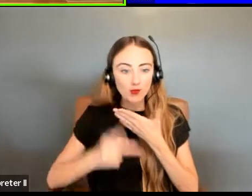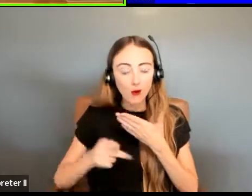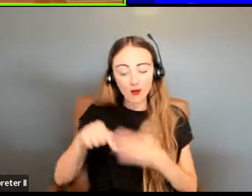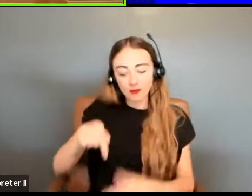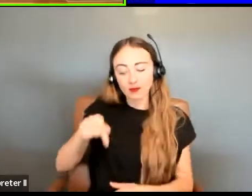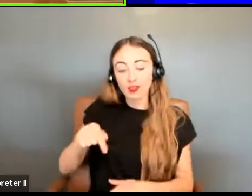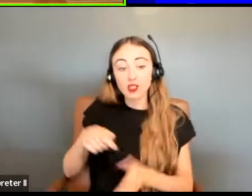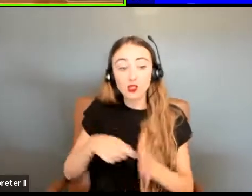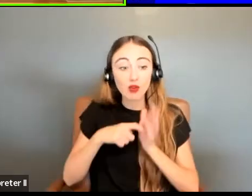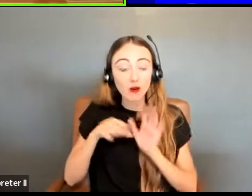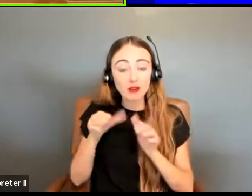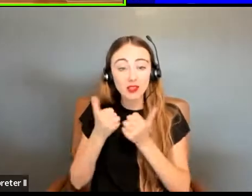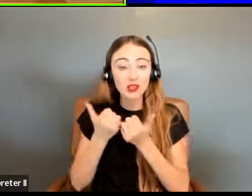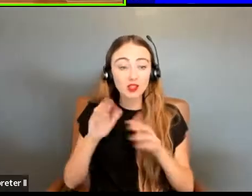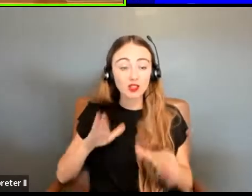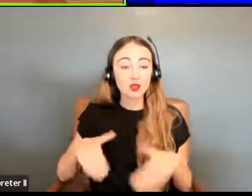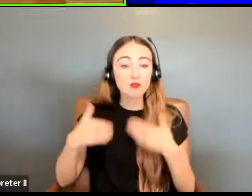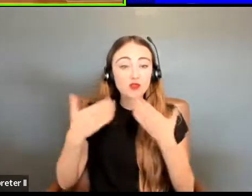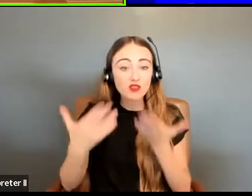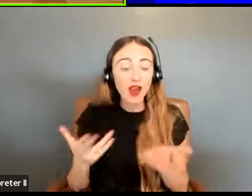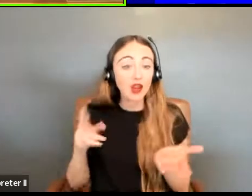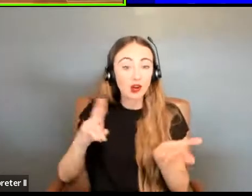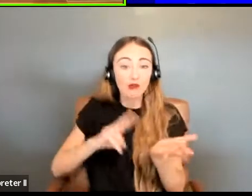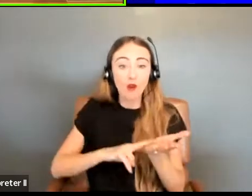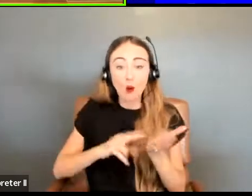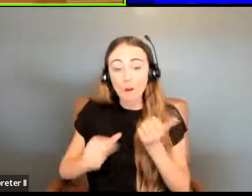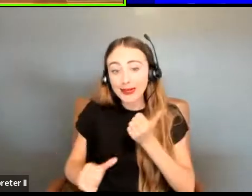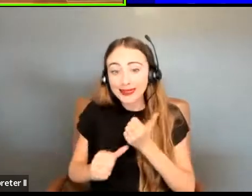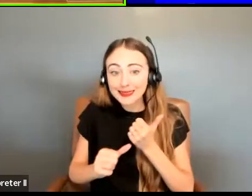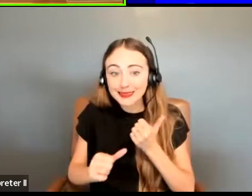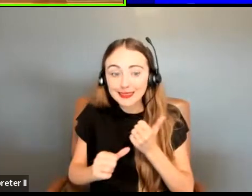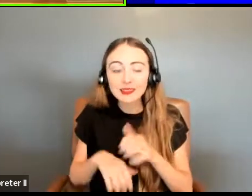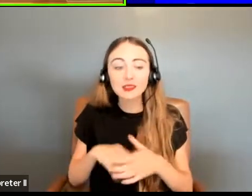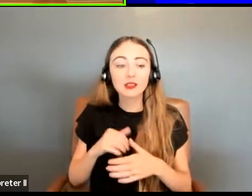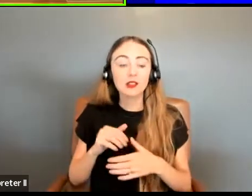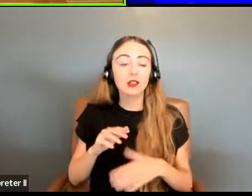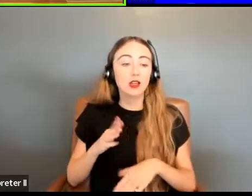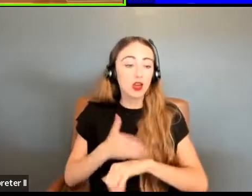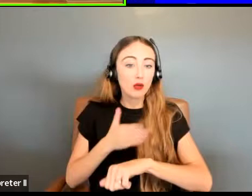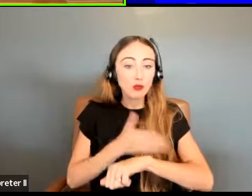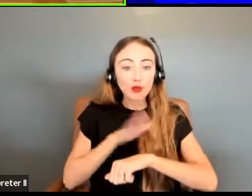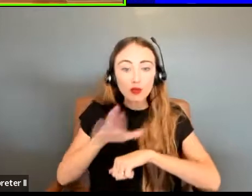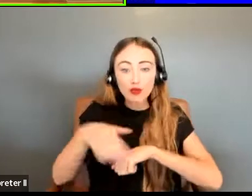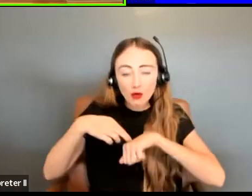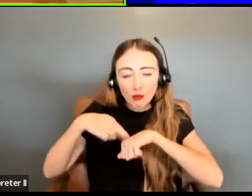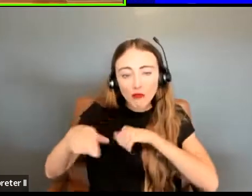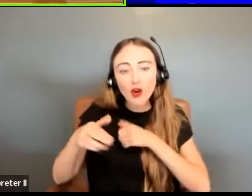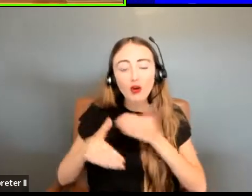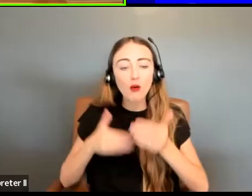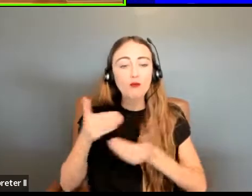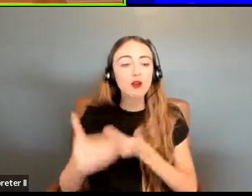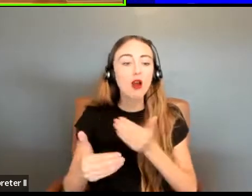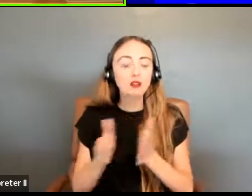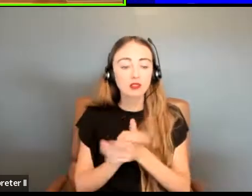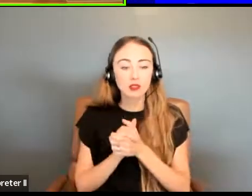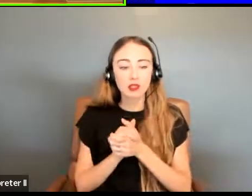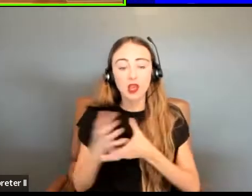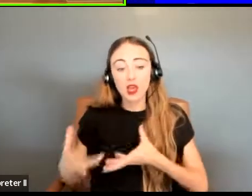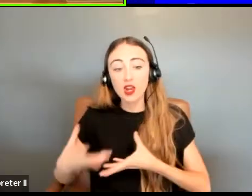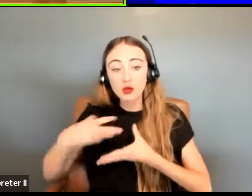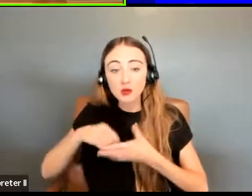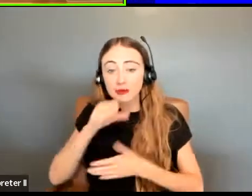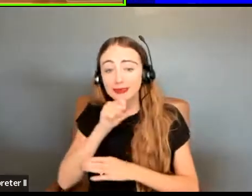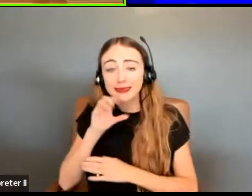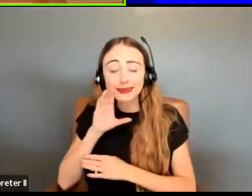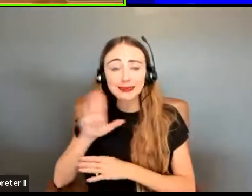the agency to provide enrollment assistance, improve their referral processes, incorporate senior